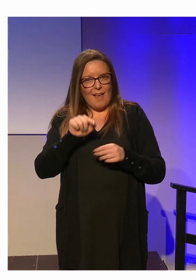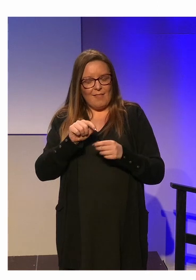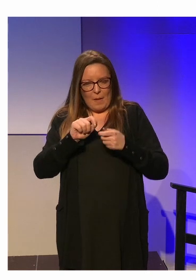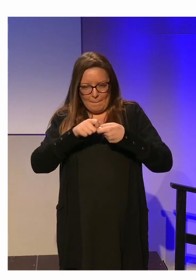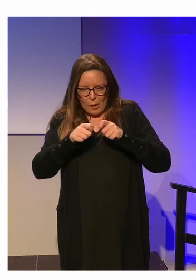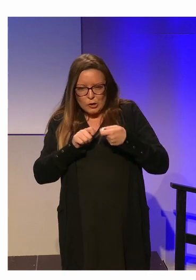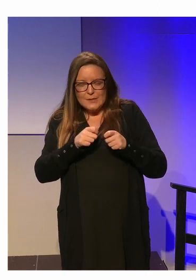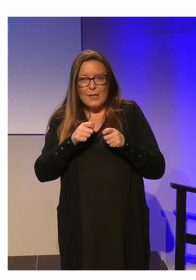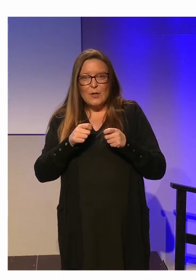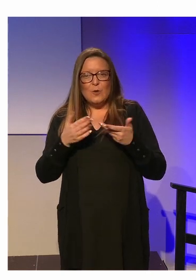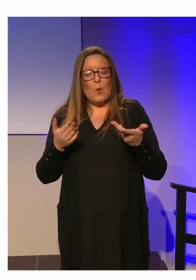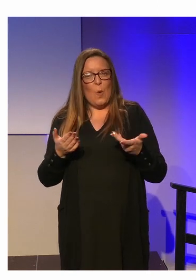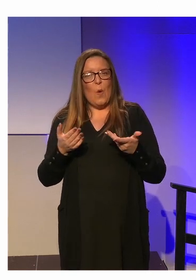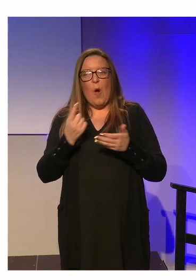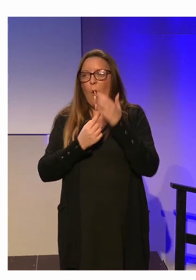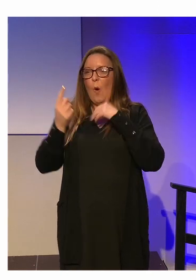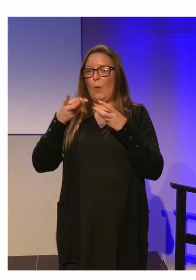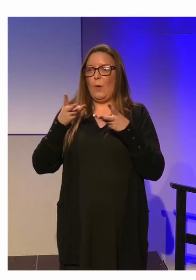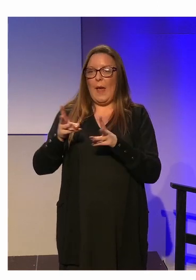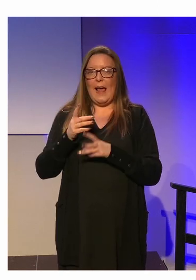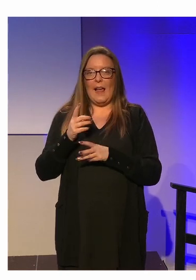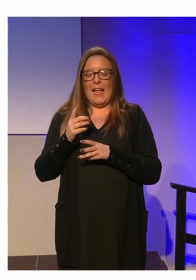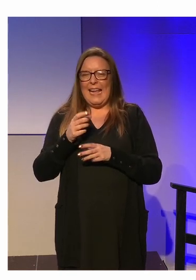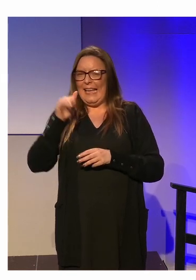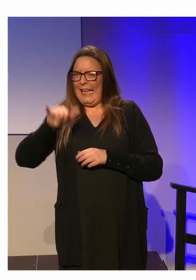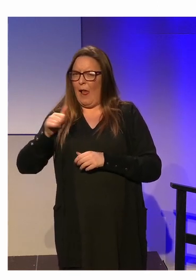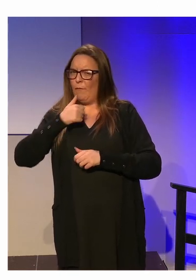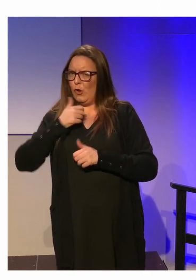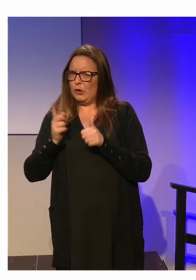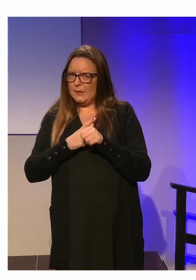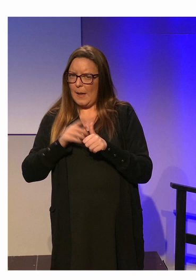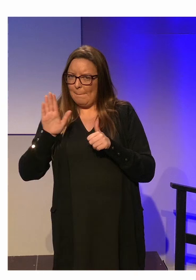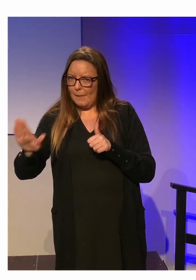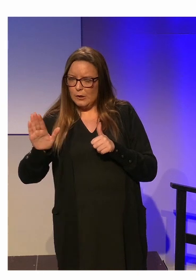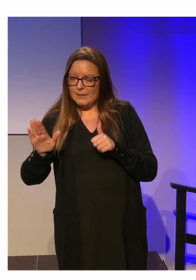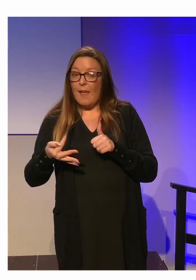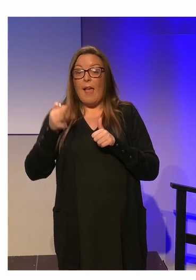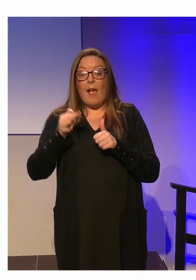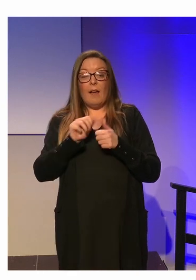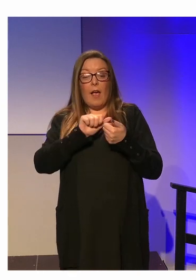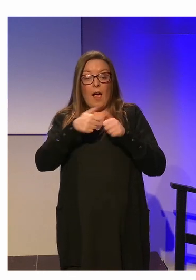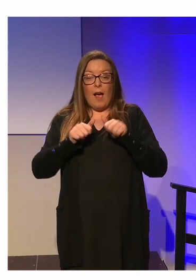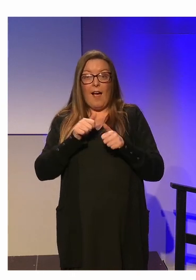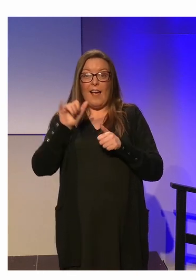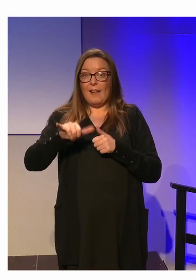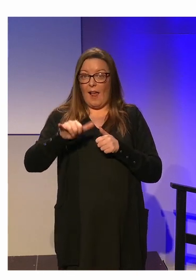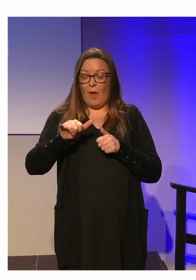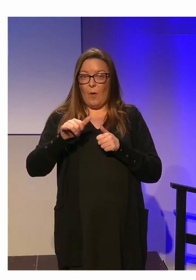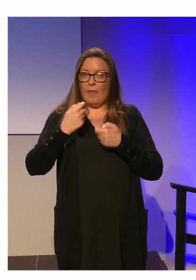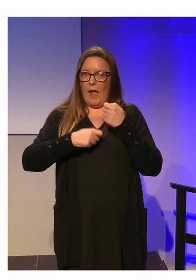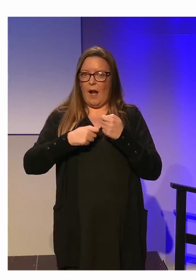must start, the only way to do it, you have to solve the yellow side first. If you solve the yellow side first, you'll take the next 10